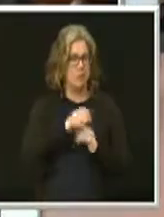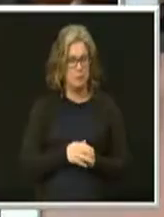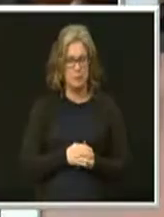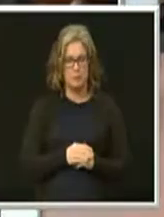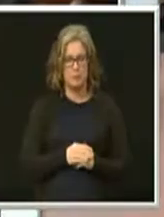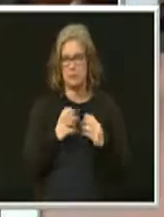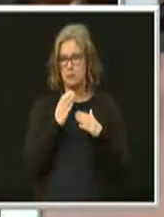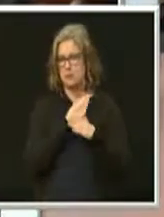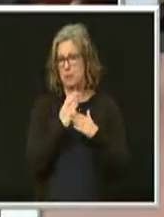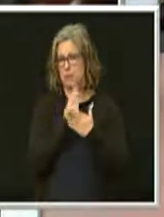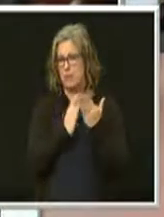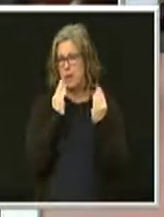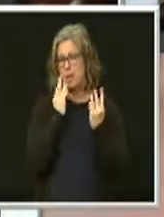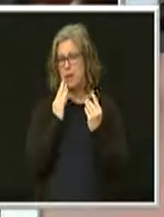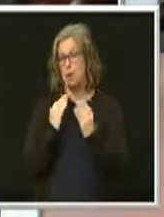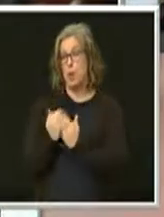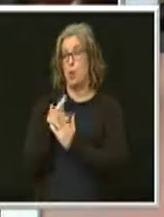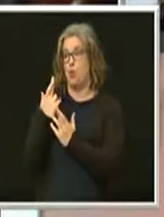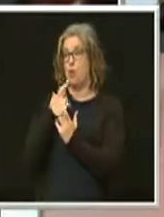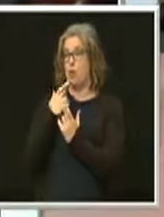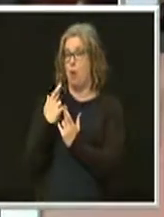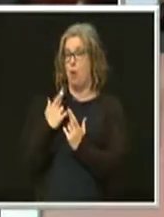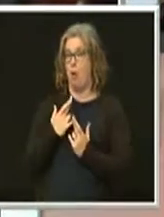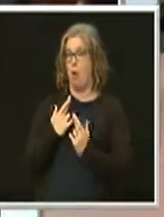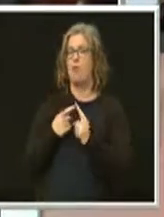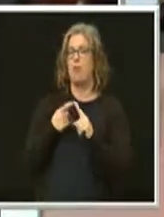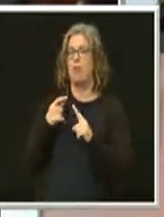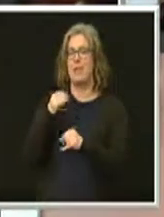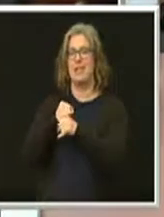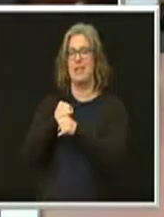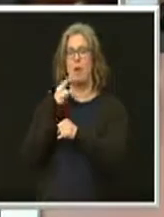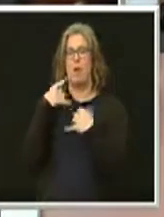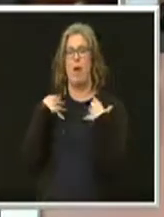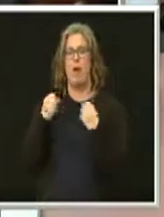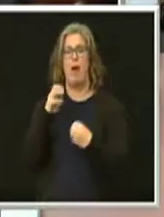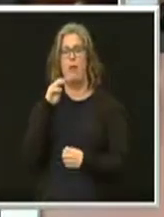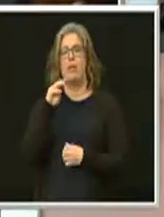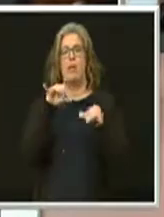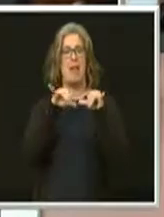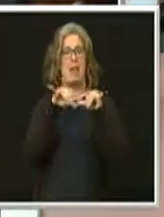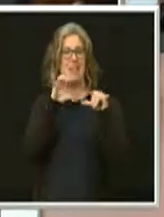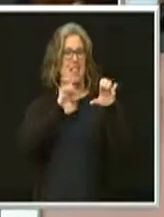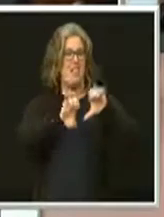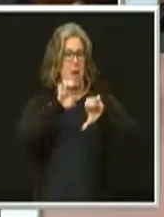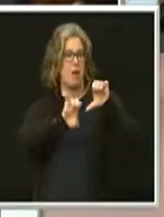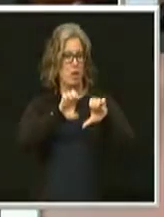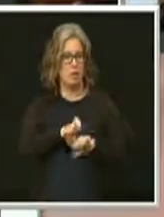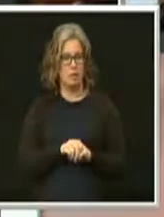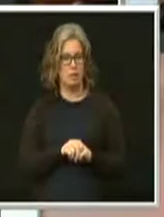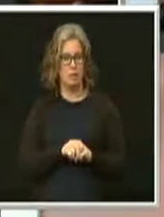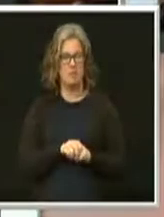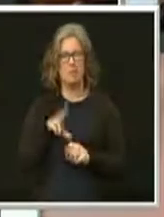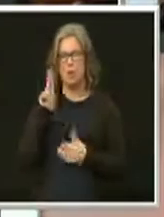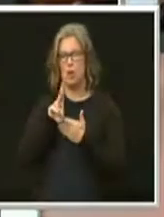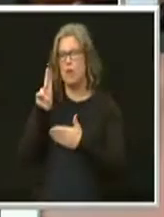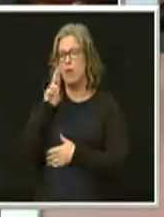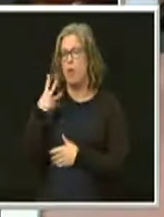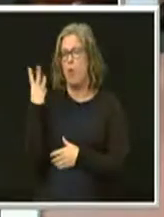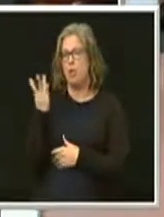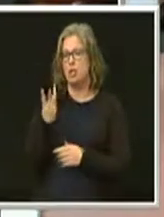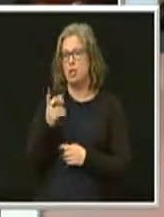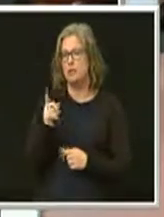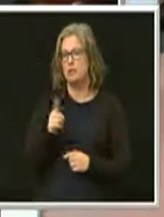like to share some information from a new report from the Institute for Health Metrics and Evaluation at the University of